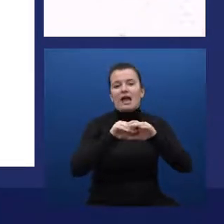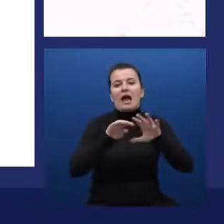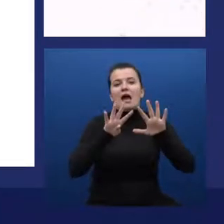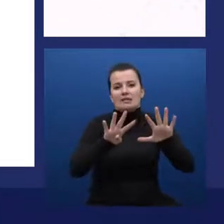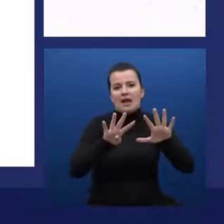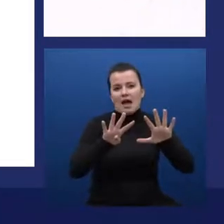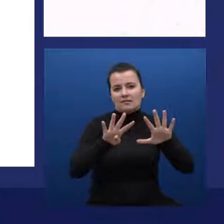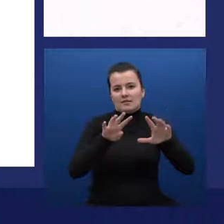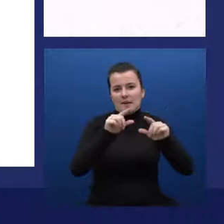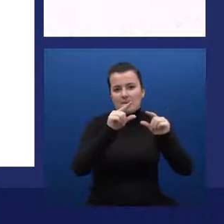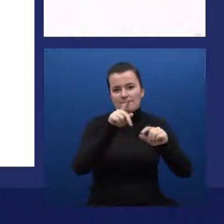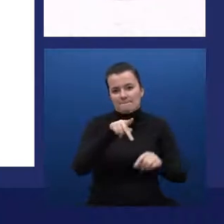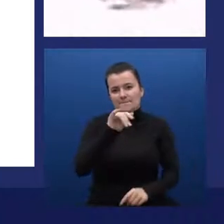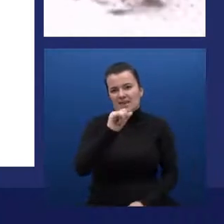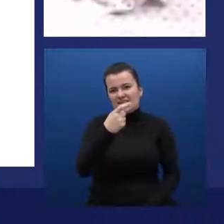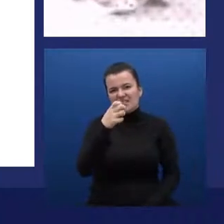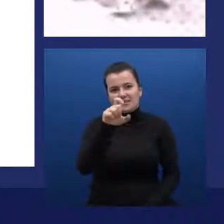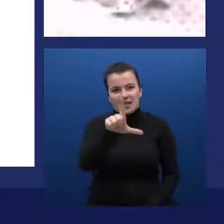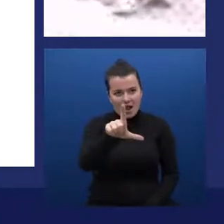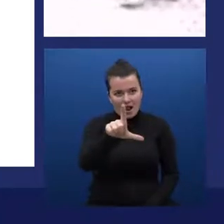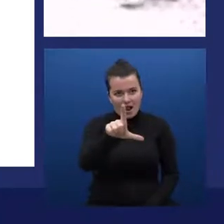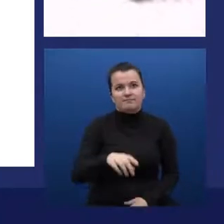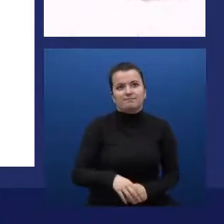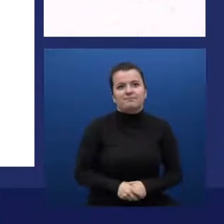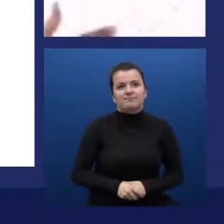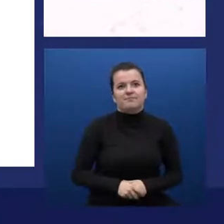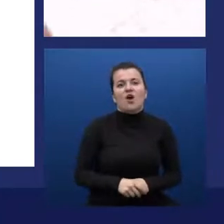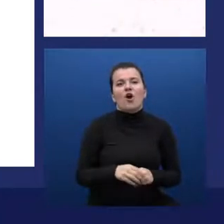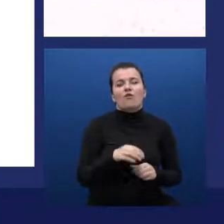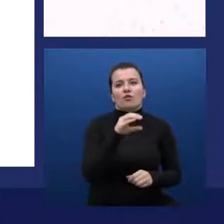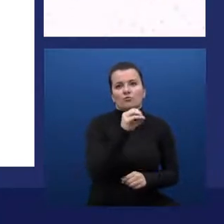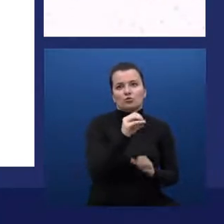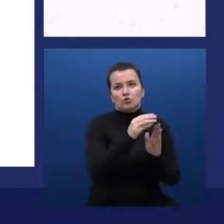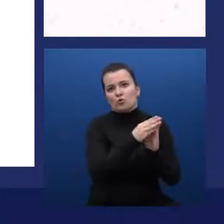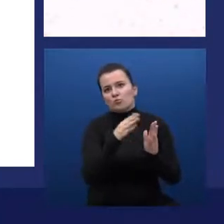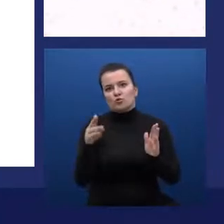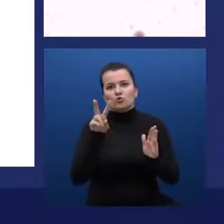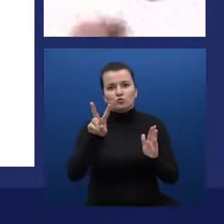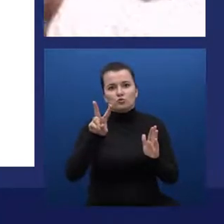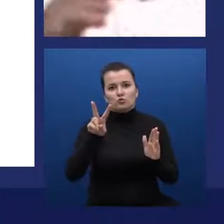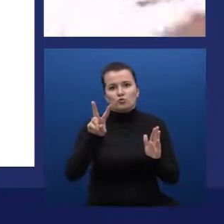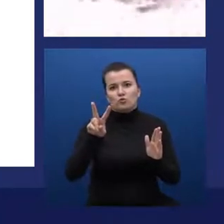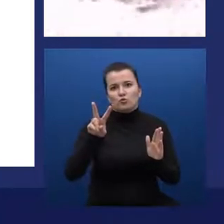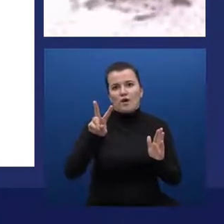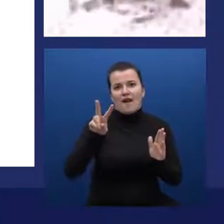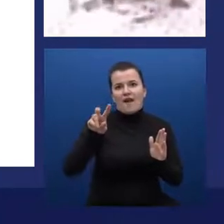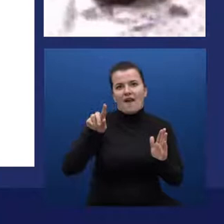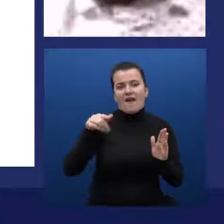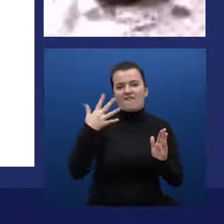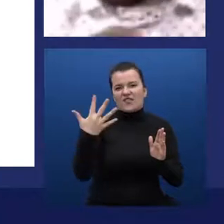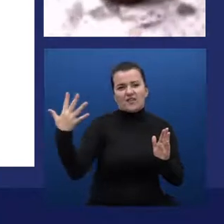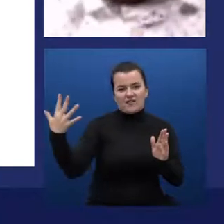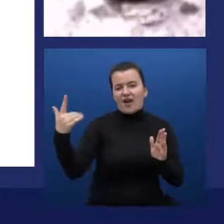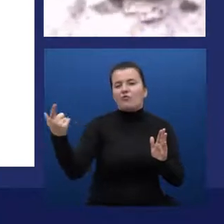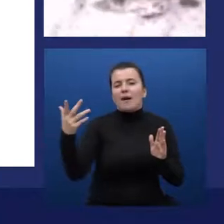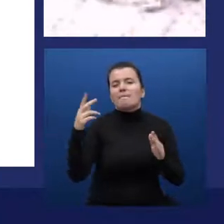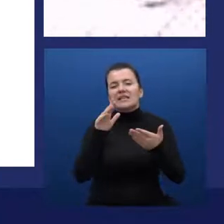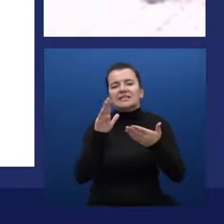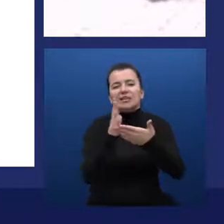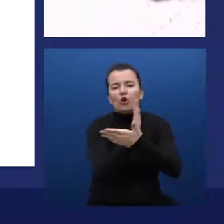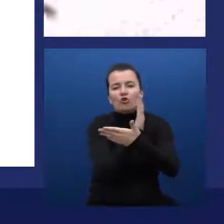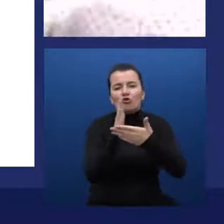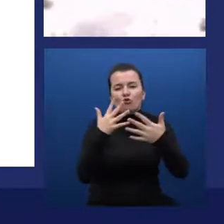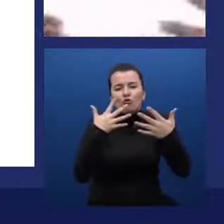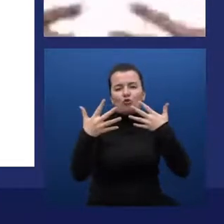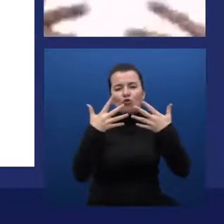X9. Those values range between 0 and 255 because it's a grayscale image. And your job is to invent W's